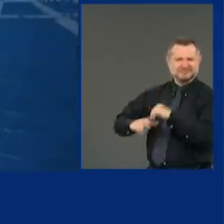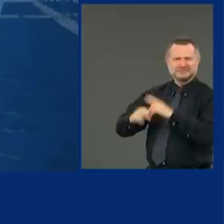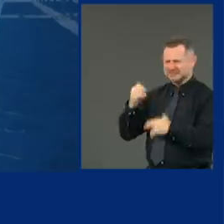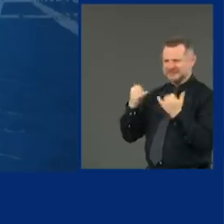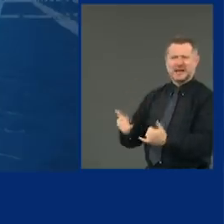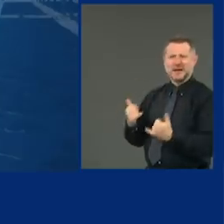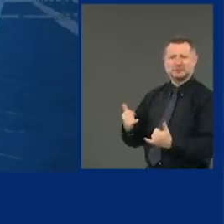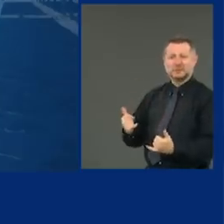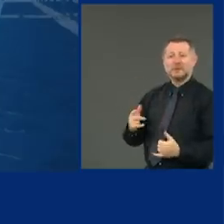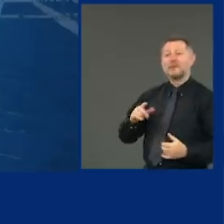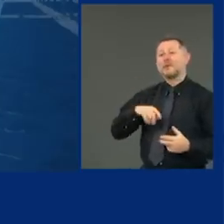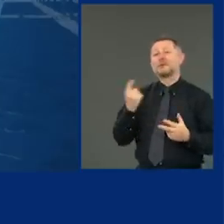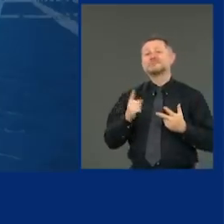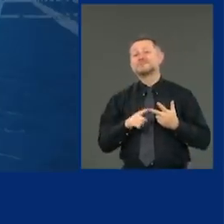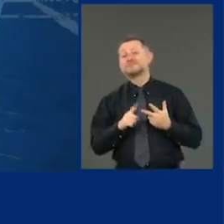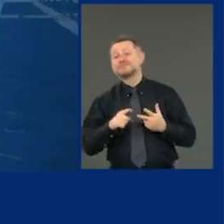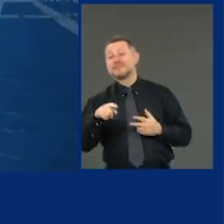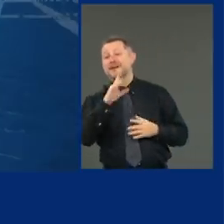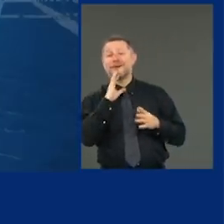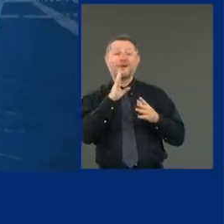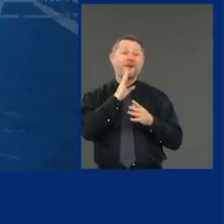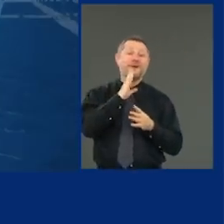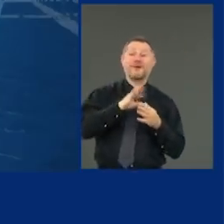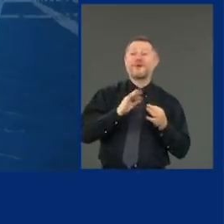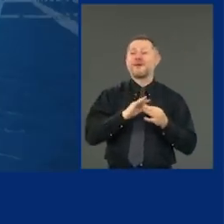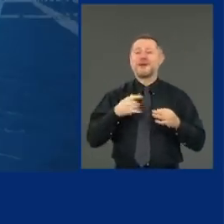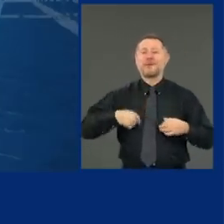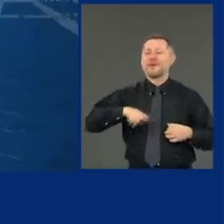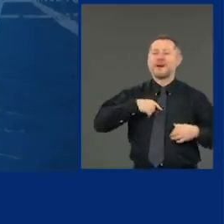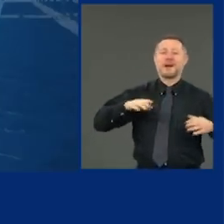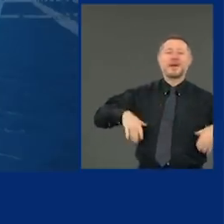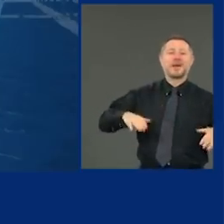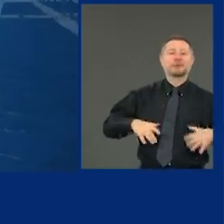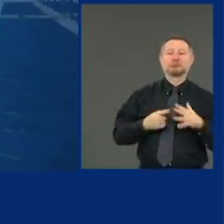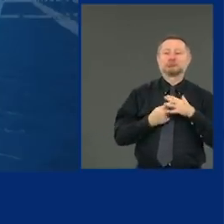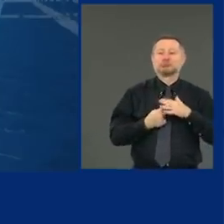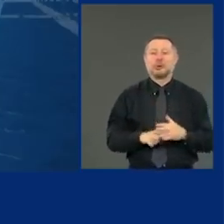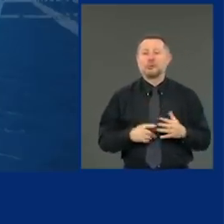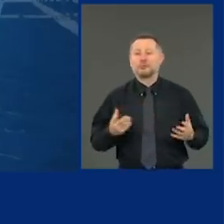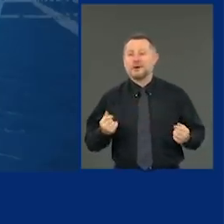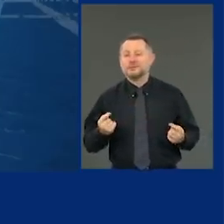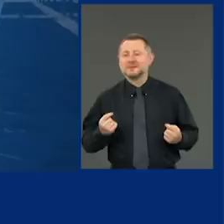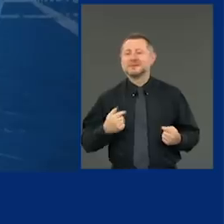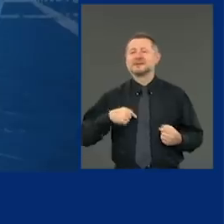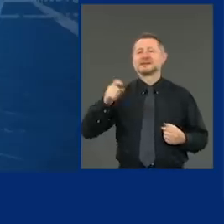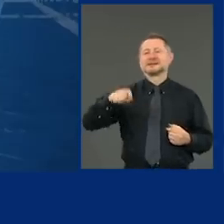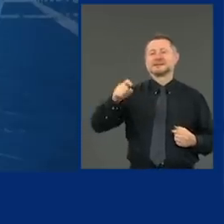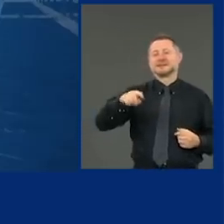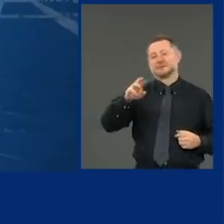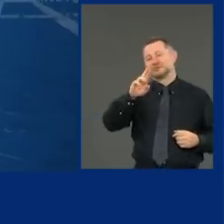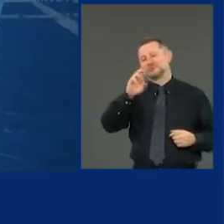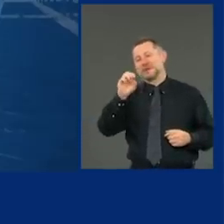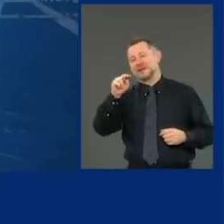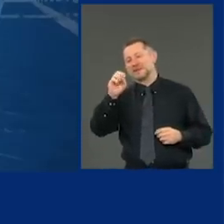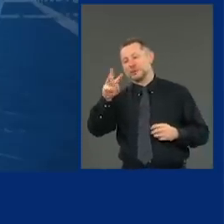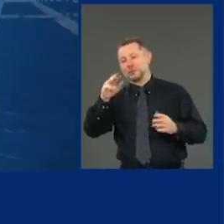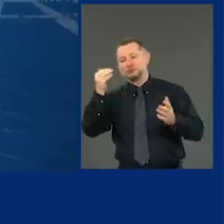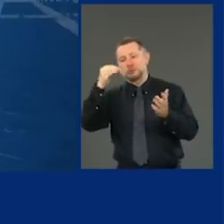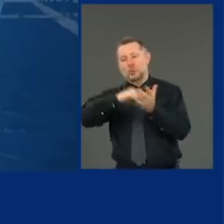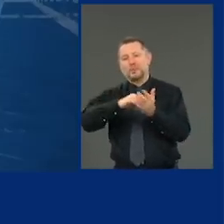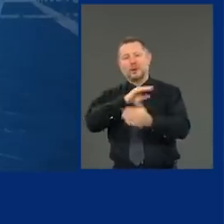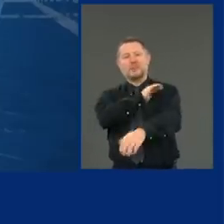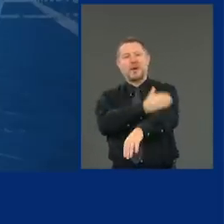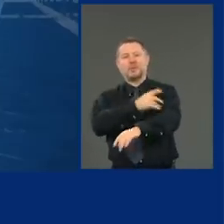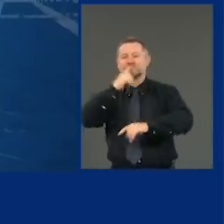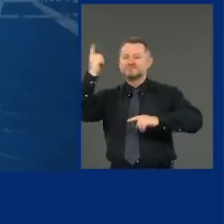long time, but we've never actually pulled the trigger on. We know that we need renewable power. We know we can generate renewable